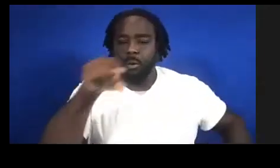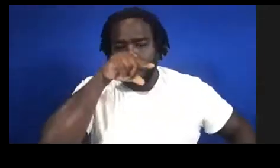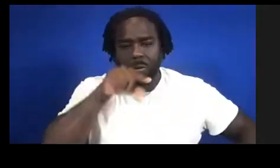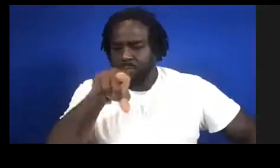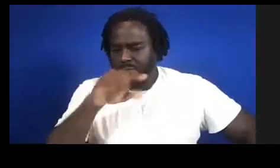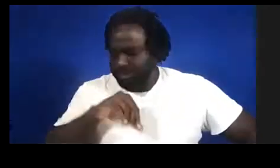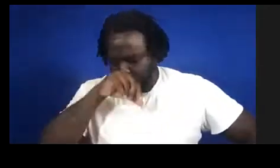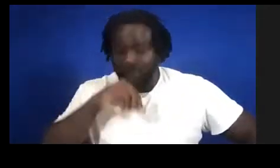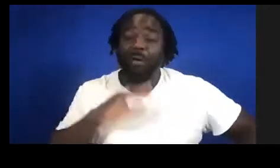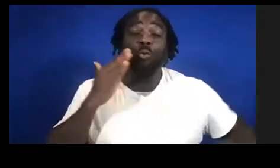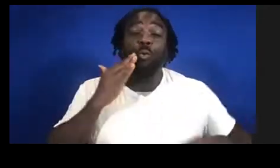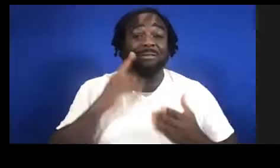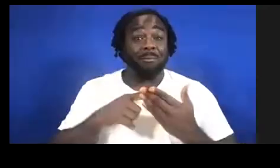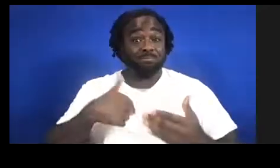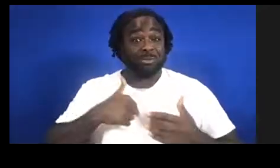All right, I'm good.